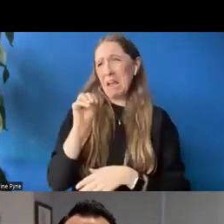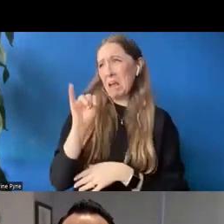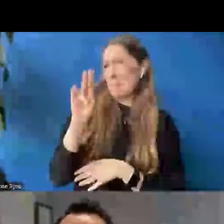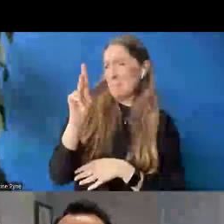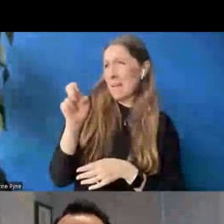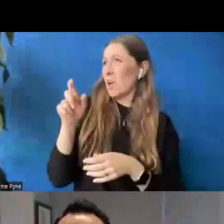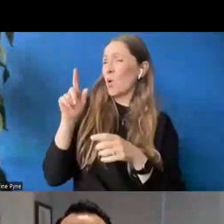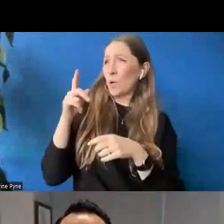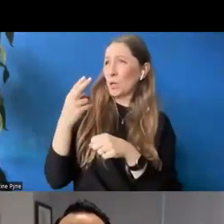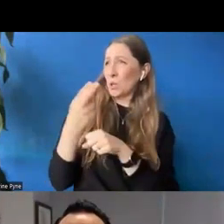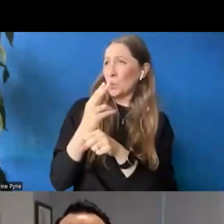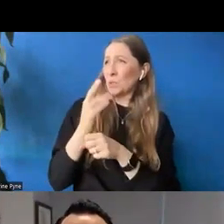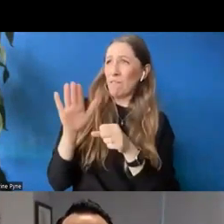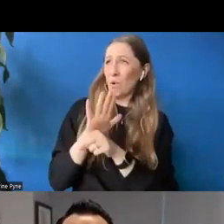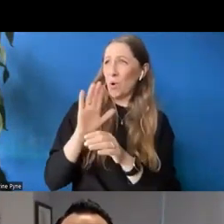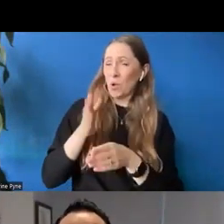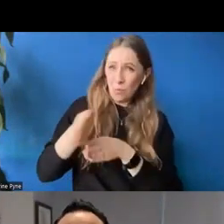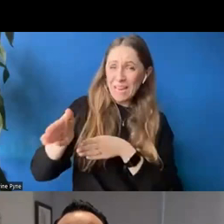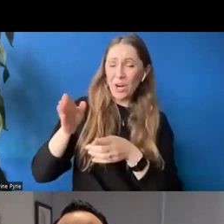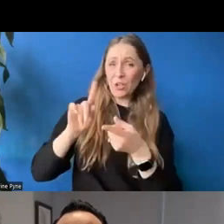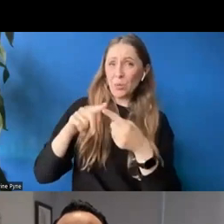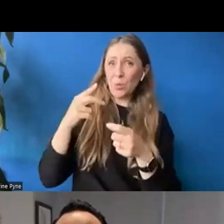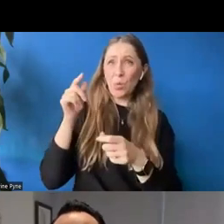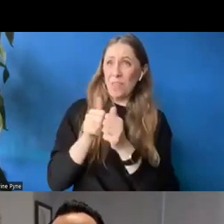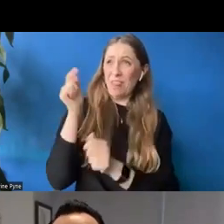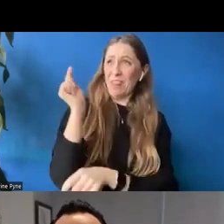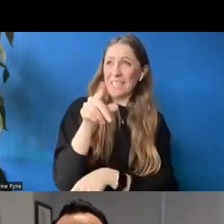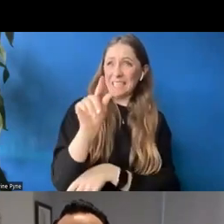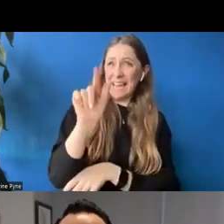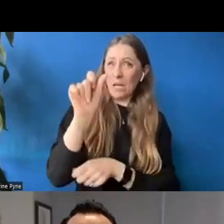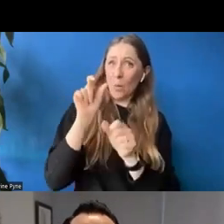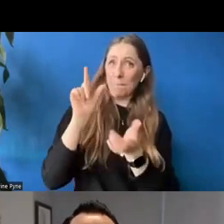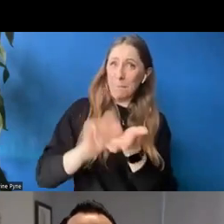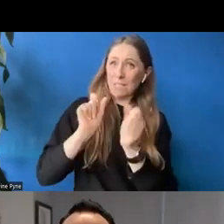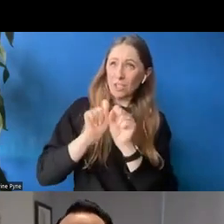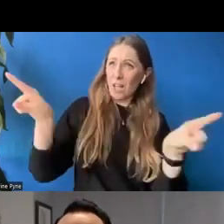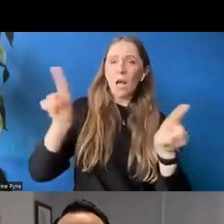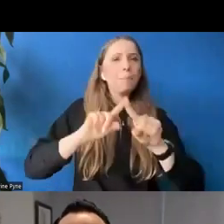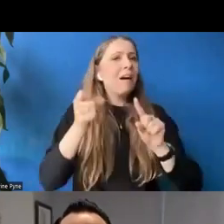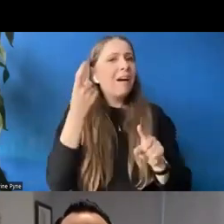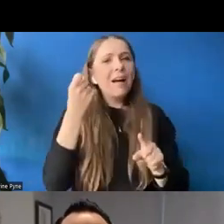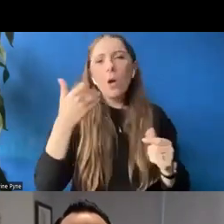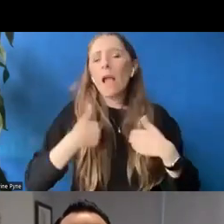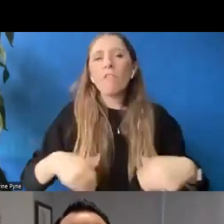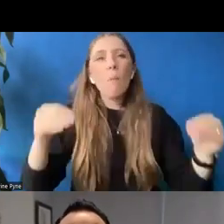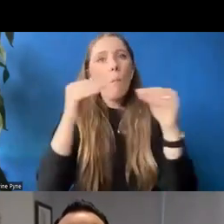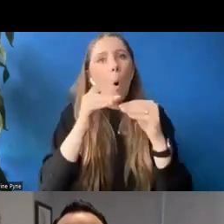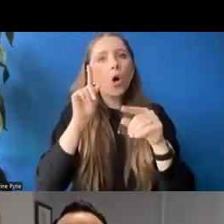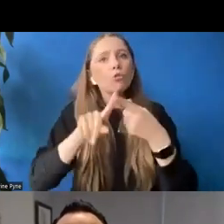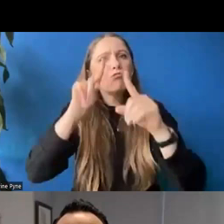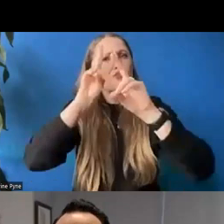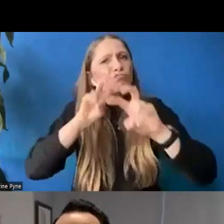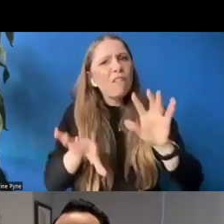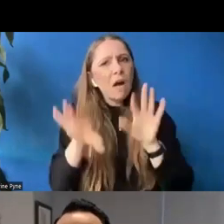just using these 2 data sets that you've already published. There's so much information there, but we also know there's so much more that could be done too. I'll just